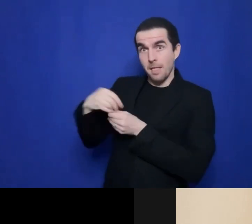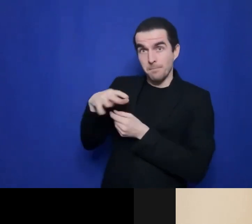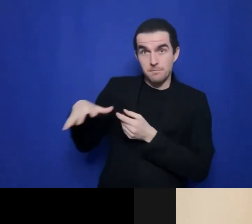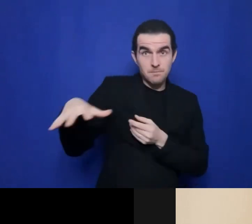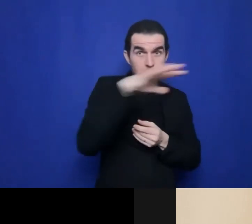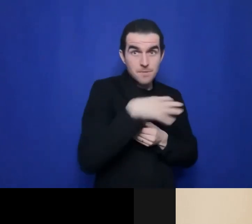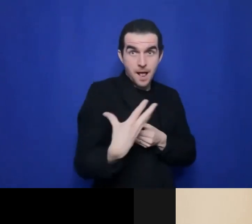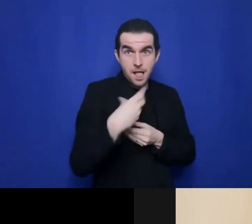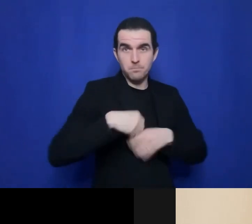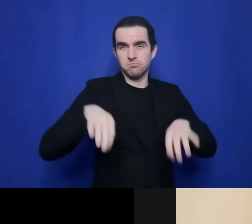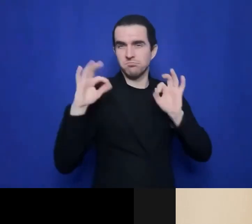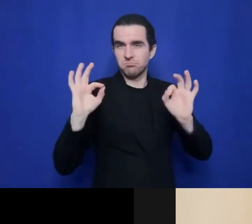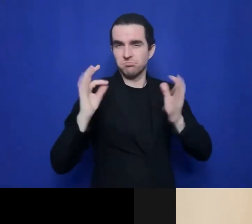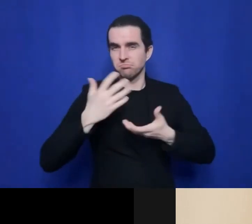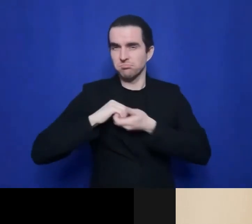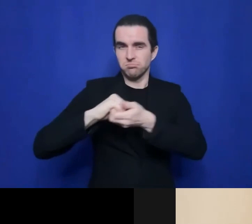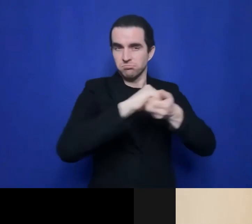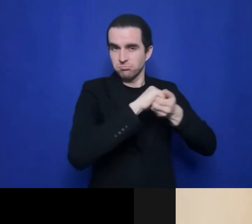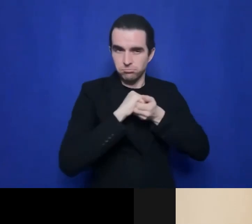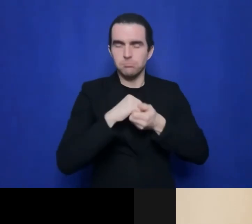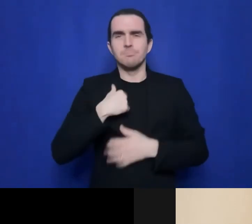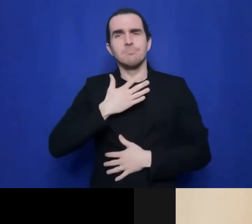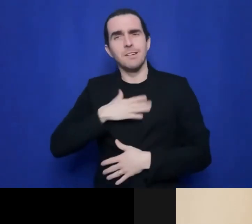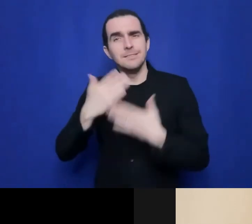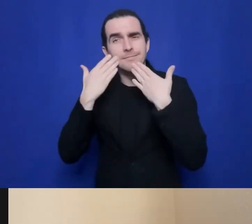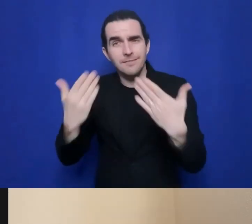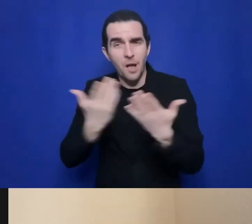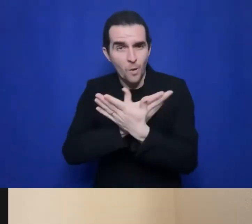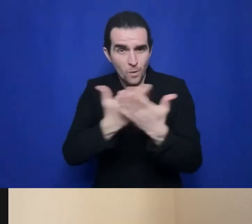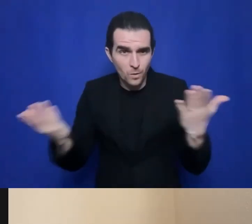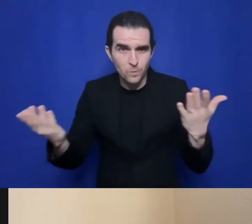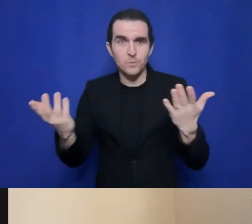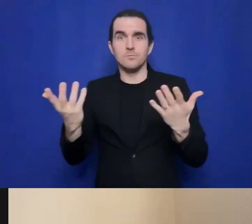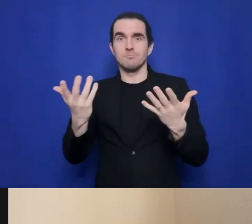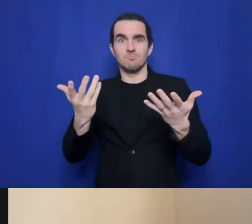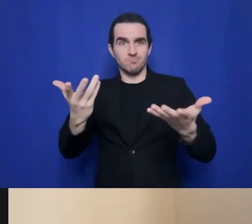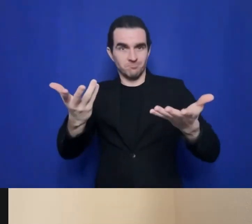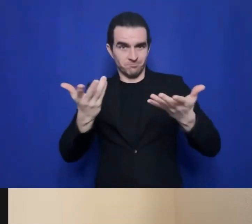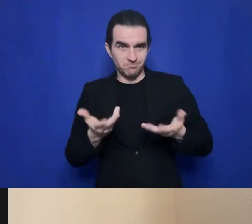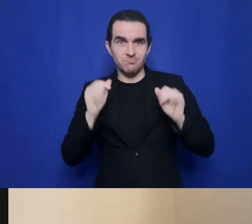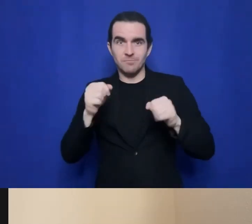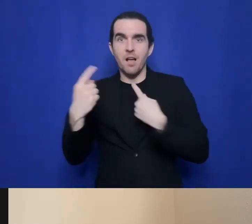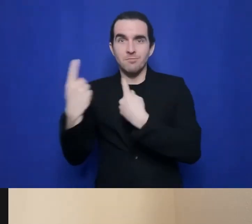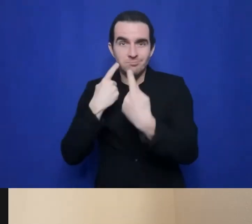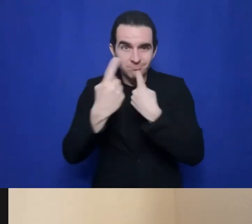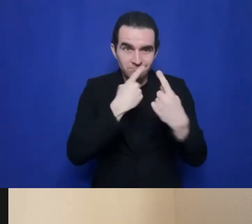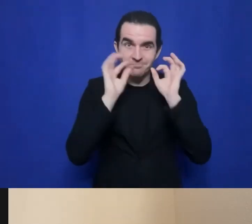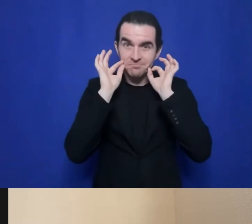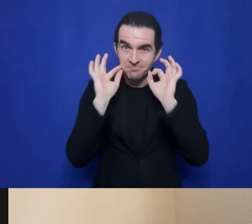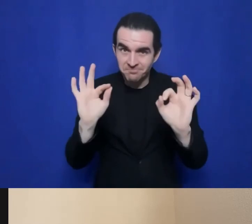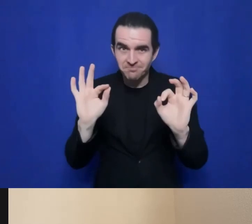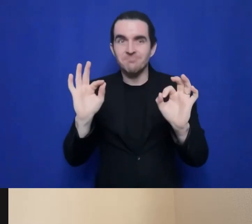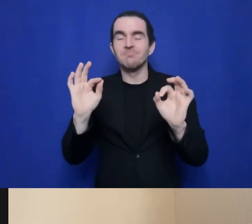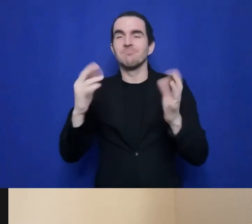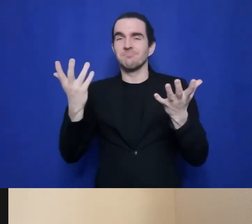we hope to hear from you soon. Hope you have a lovely day. Thank you. Just one thing before leaving,